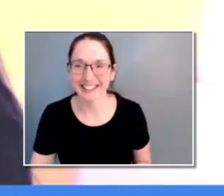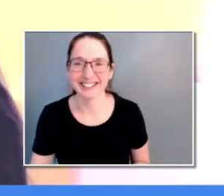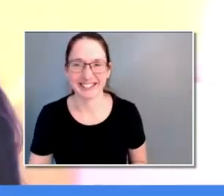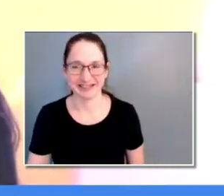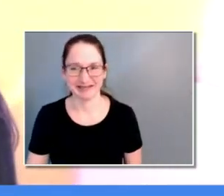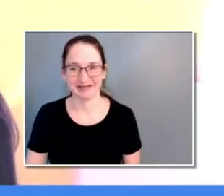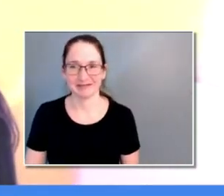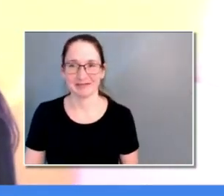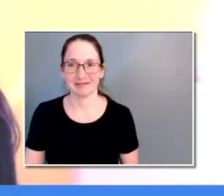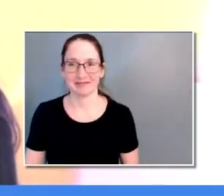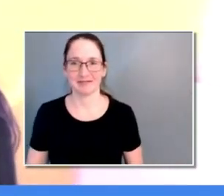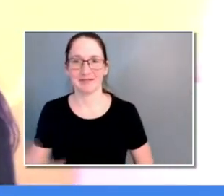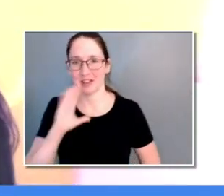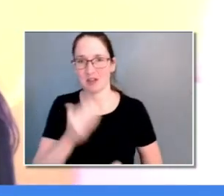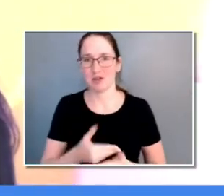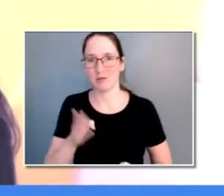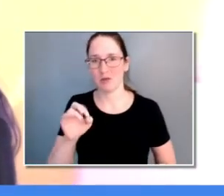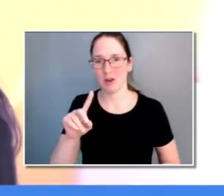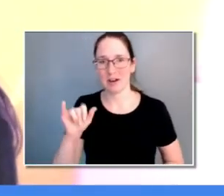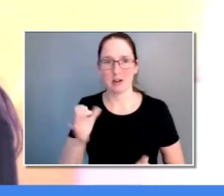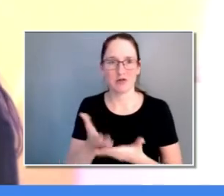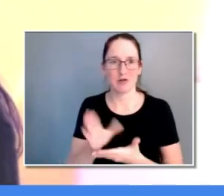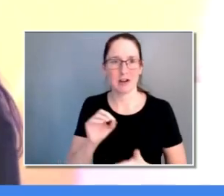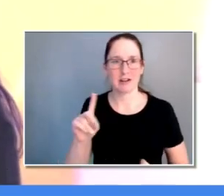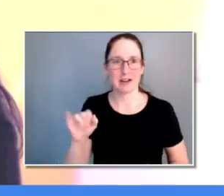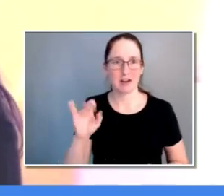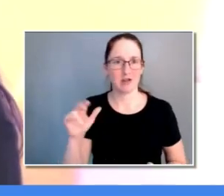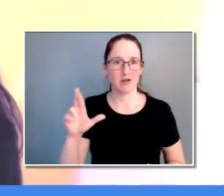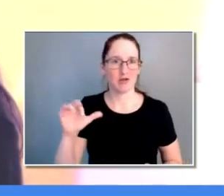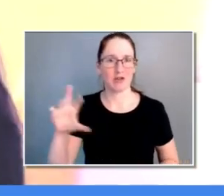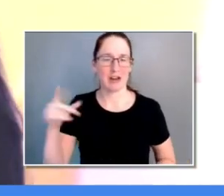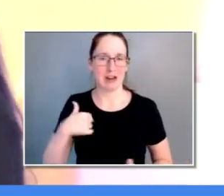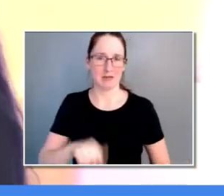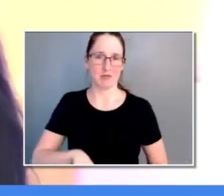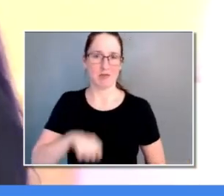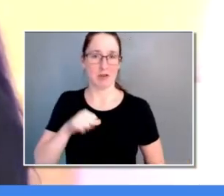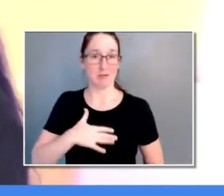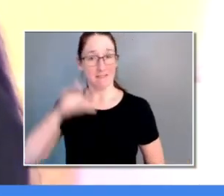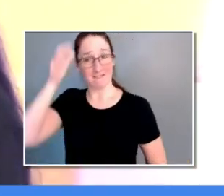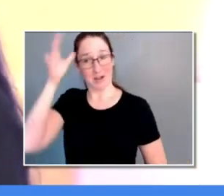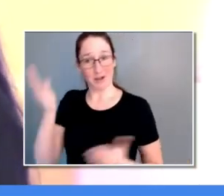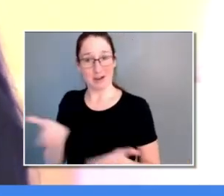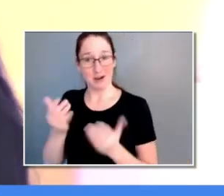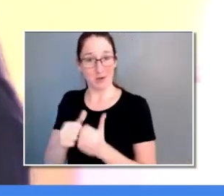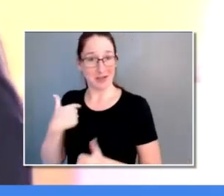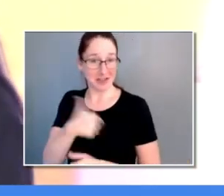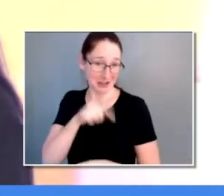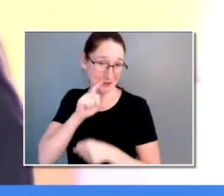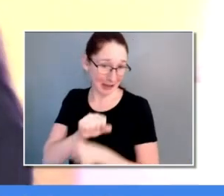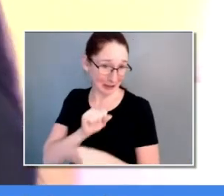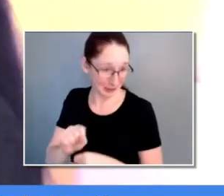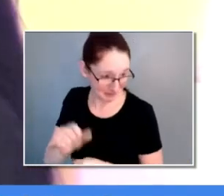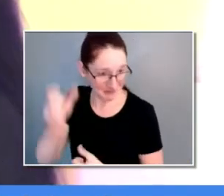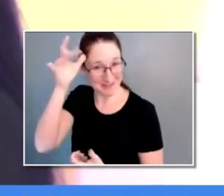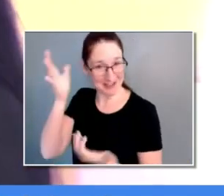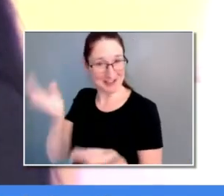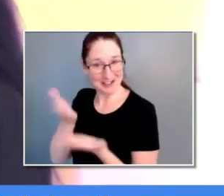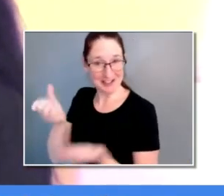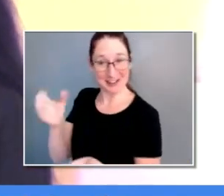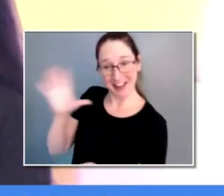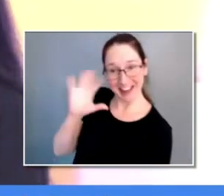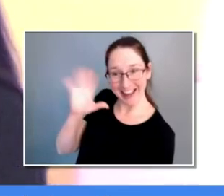I am the daughter of Brandy Wright and Daryl Reed, and I'm proud to have my father here with us today, actually. So, hey, Dad.